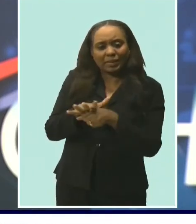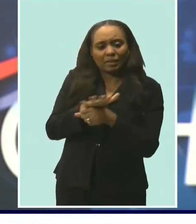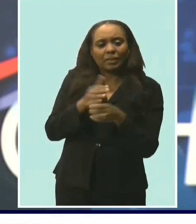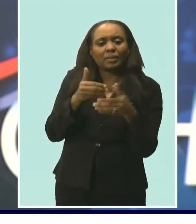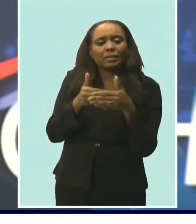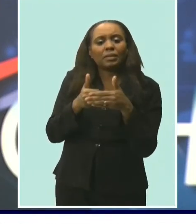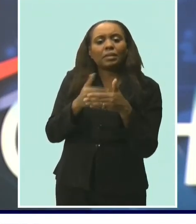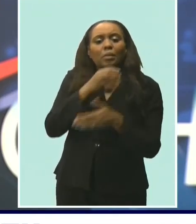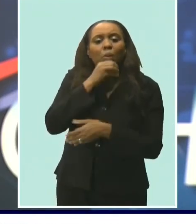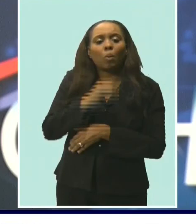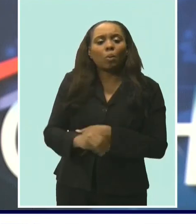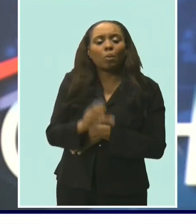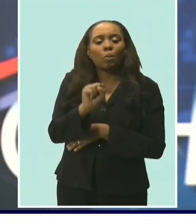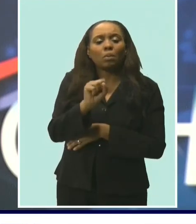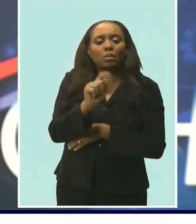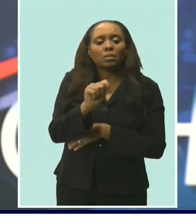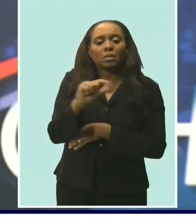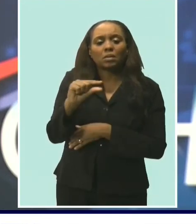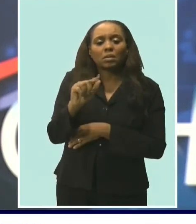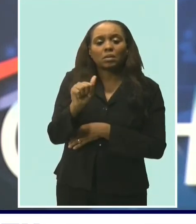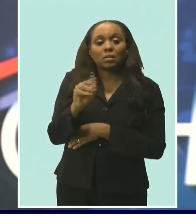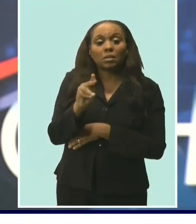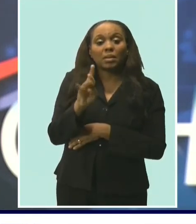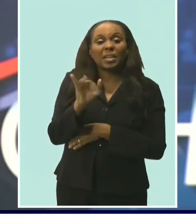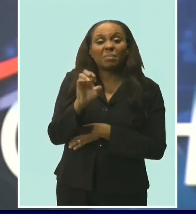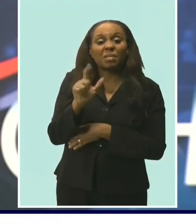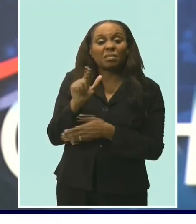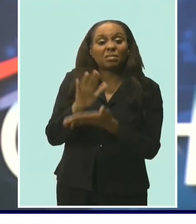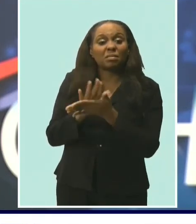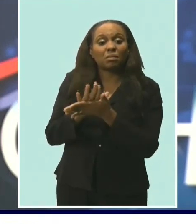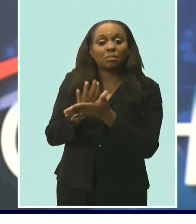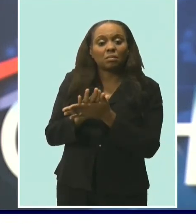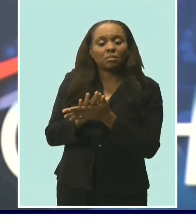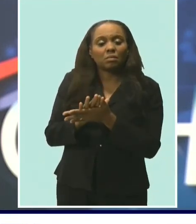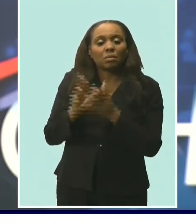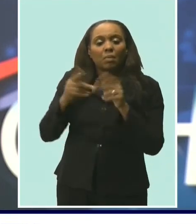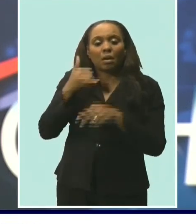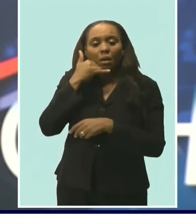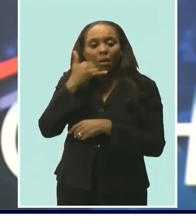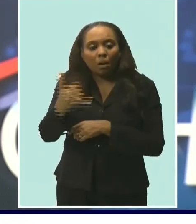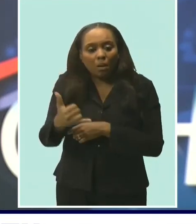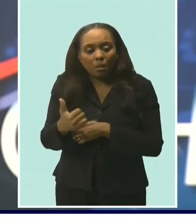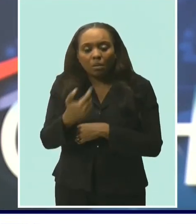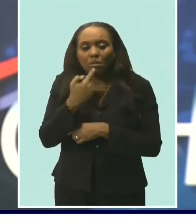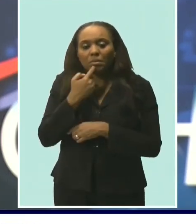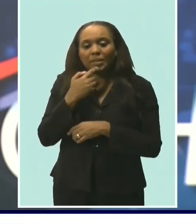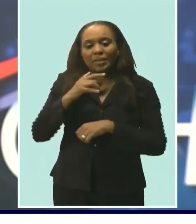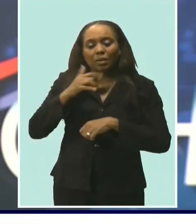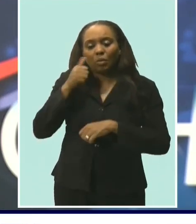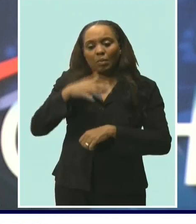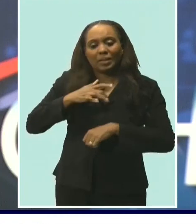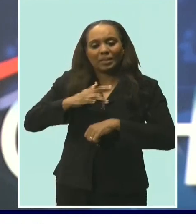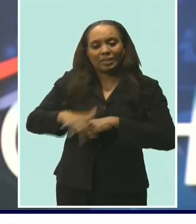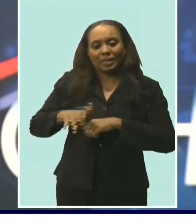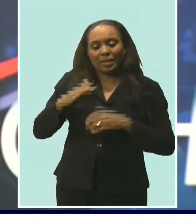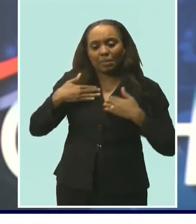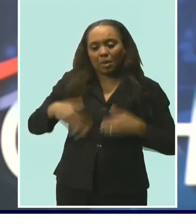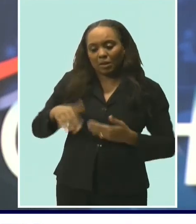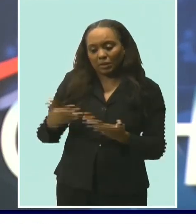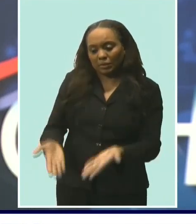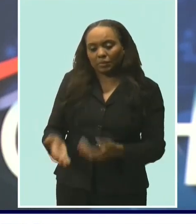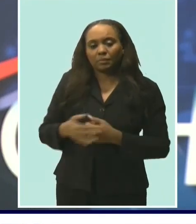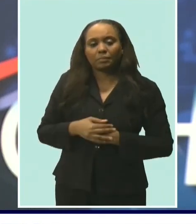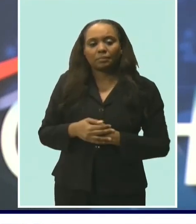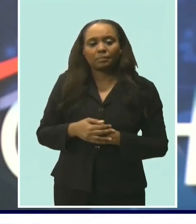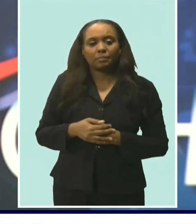School compound in Lower Collimer St. Michael after a caller made a report to Operations Control. Still to come,